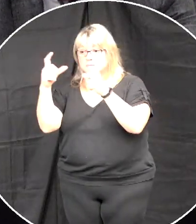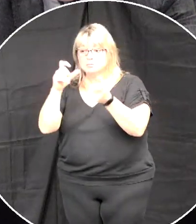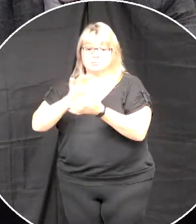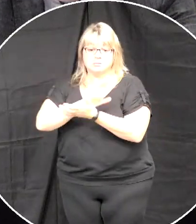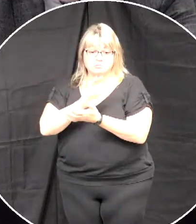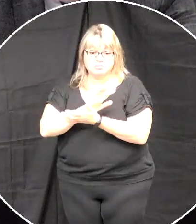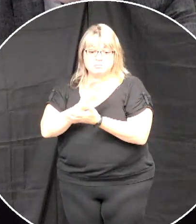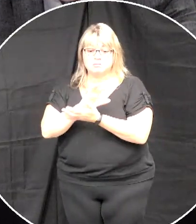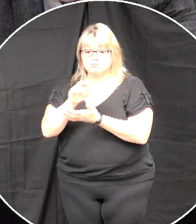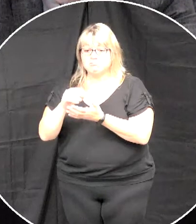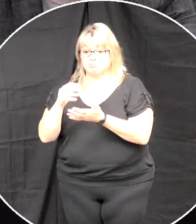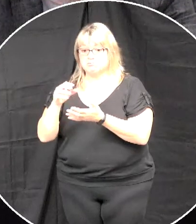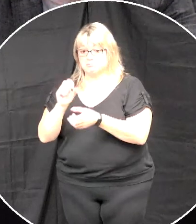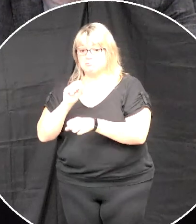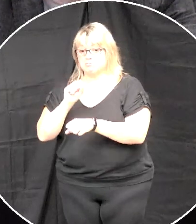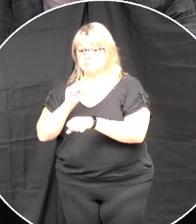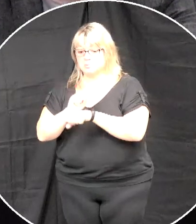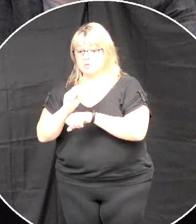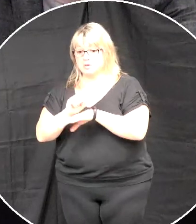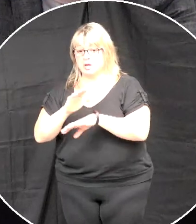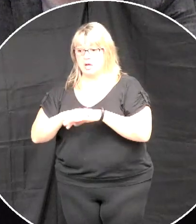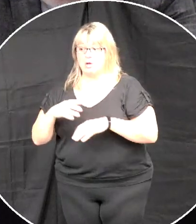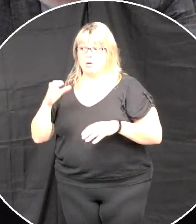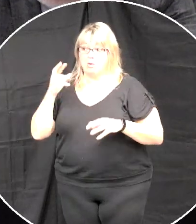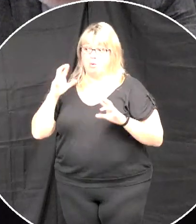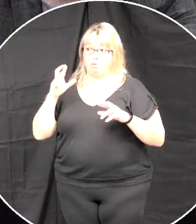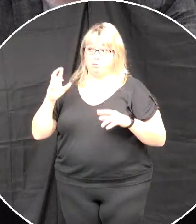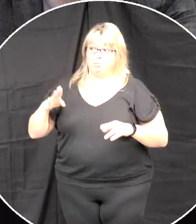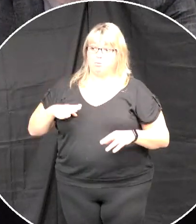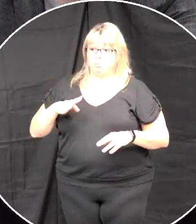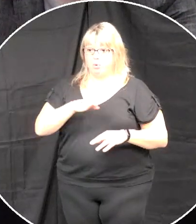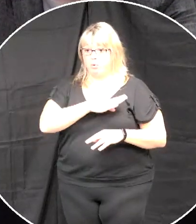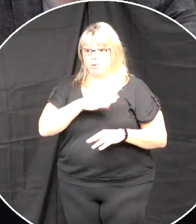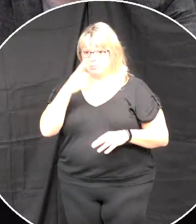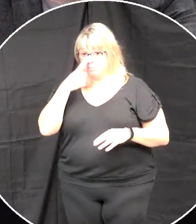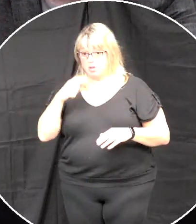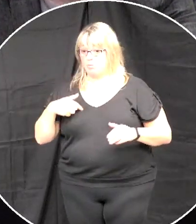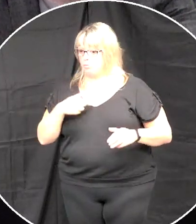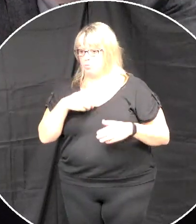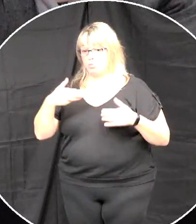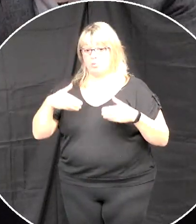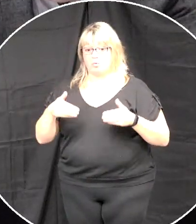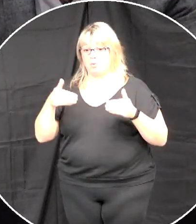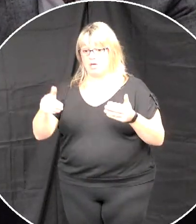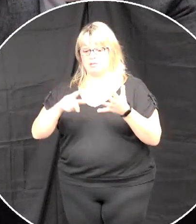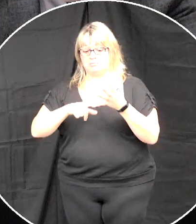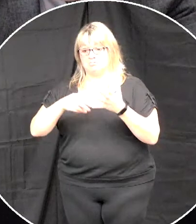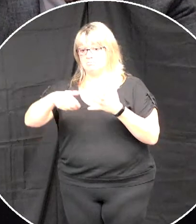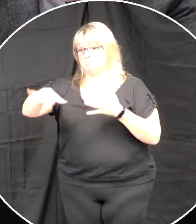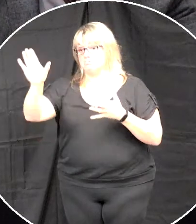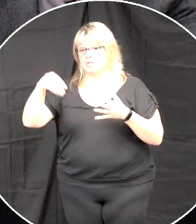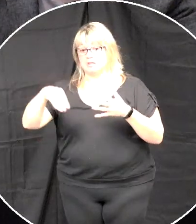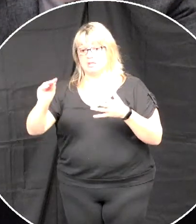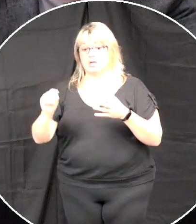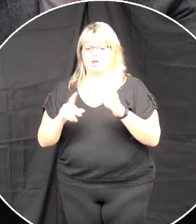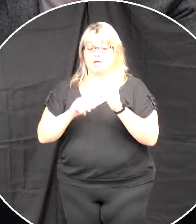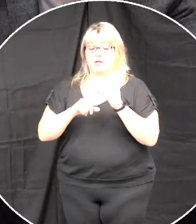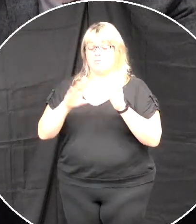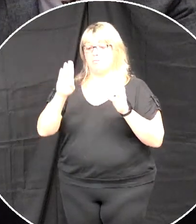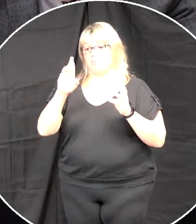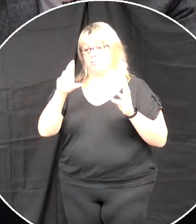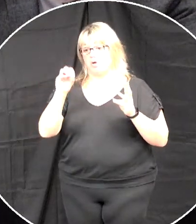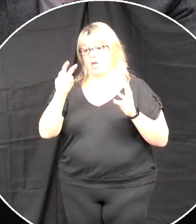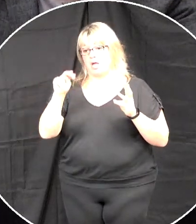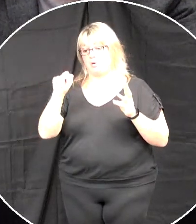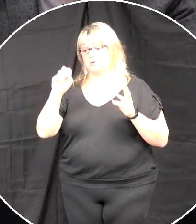place, so we'll be looking for approval of the board to complete that sale. A piece of land in Brownsdale,